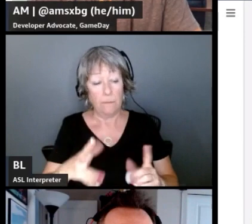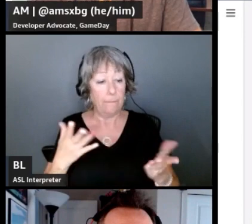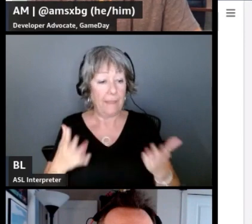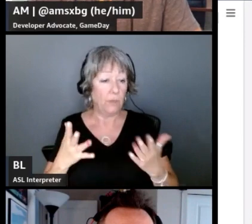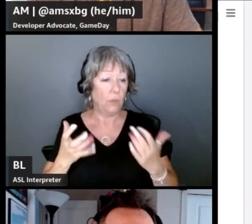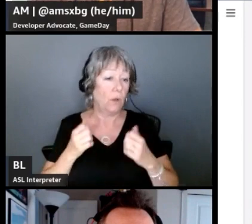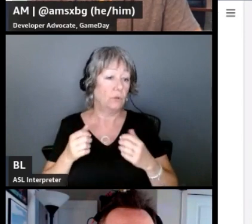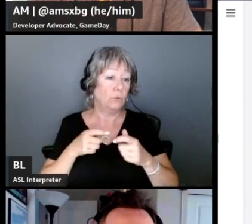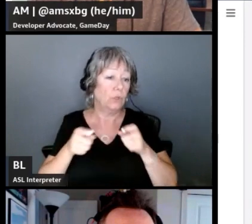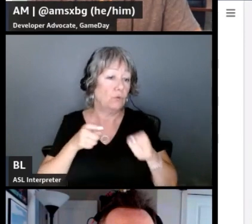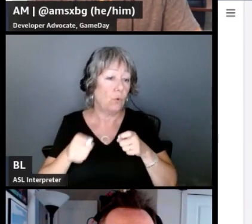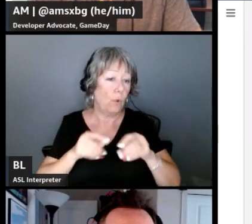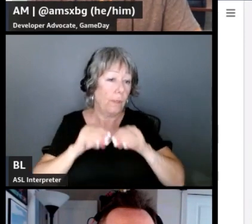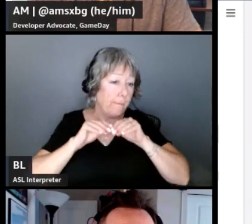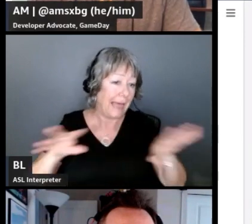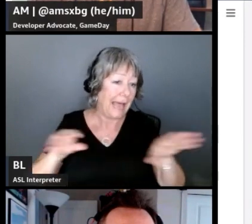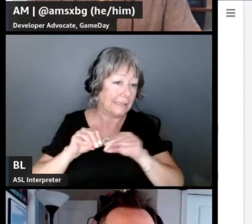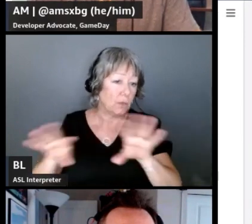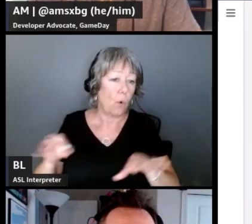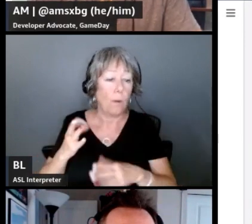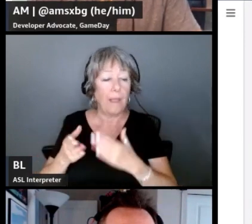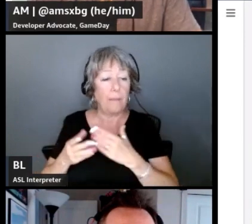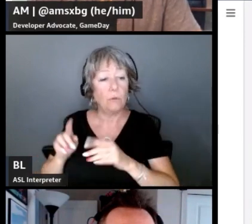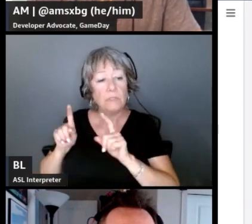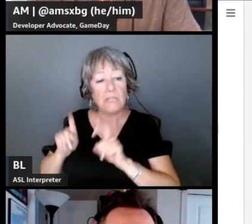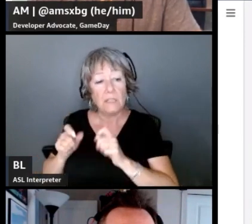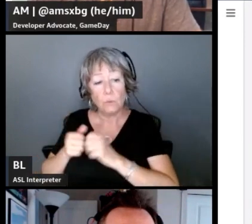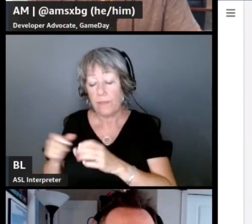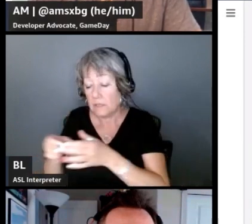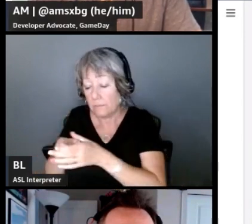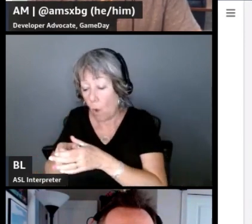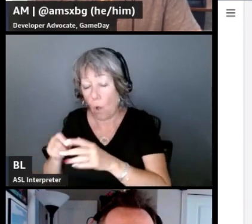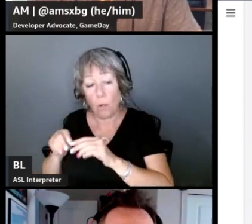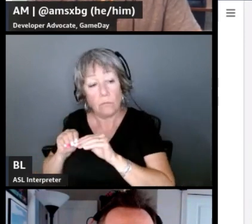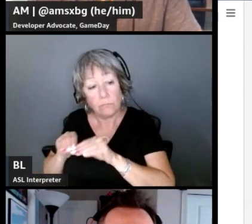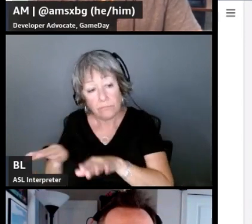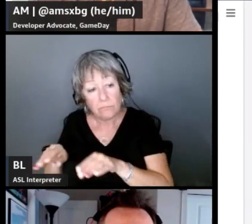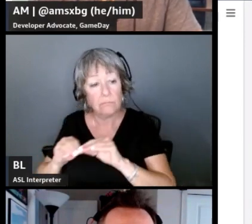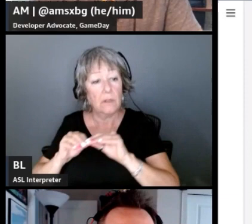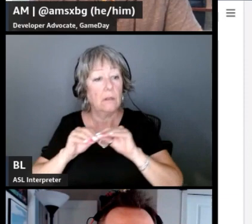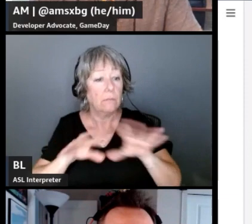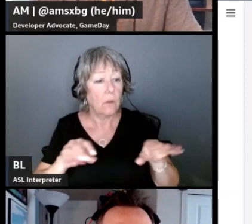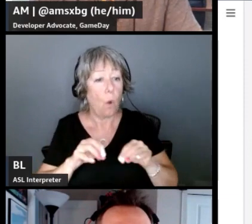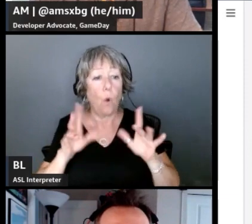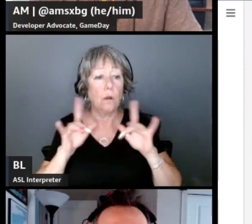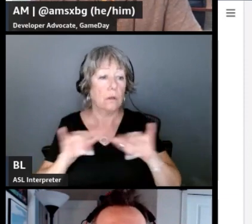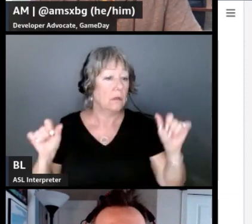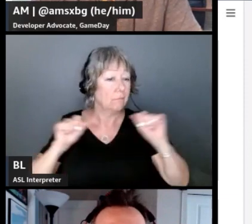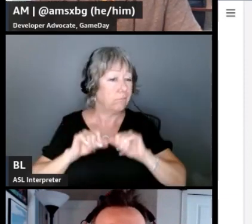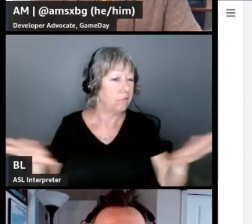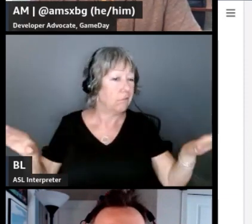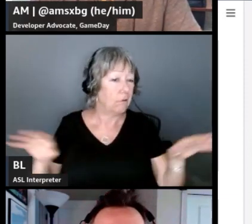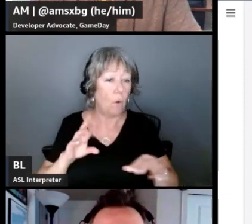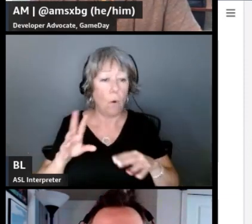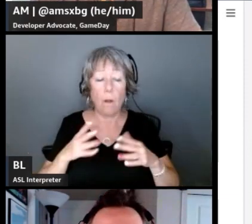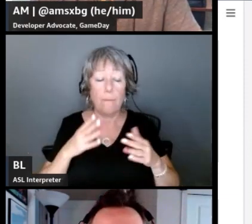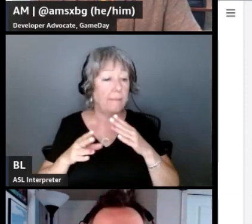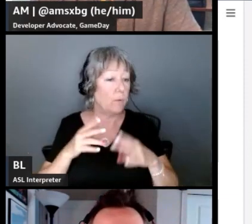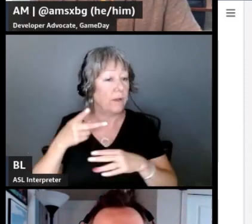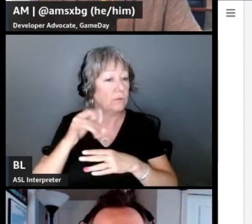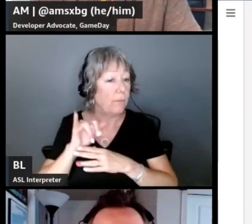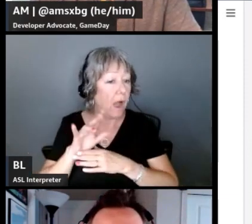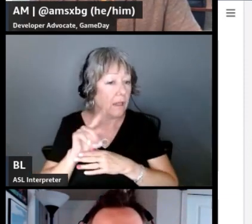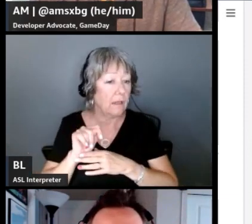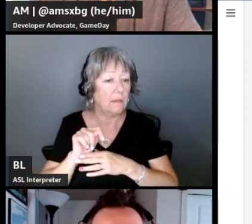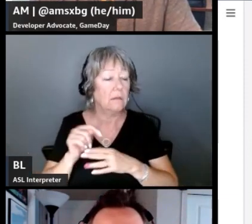radius. You want to do it for a region that's kind of smaller and then move on to a bigger region, or you can do it parallelly, right? Maybe it's more of a baselining stack set